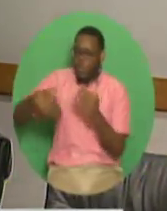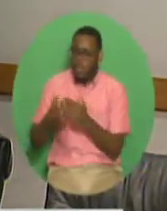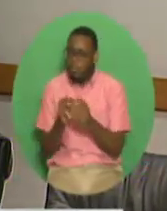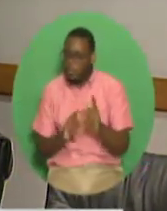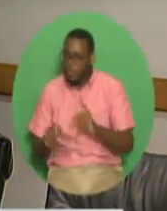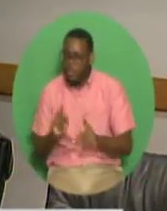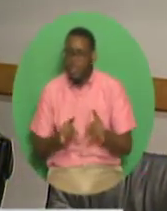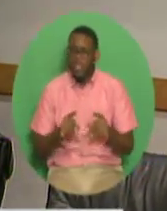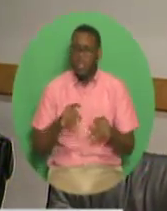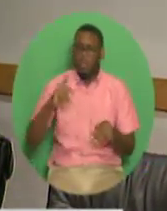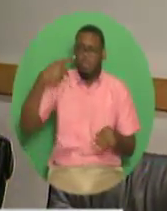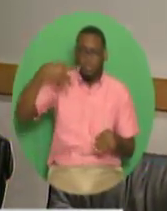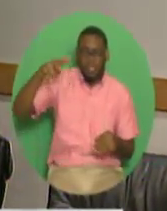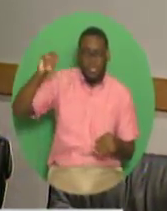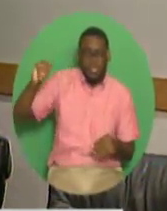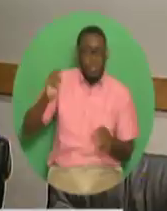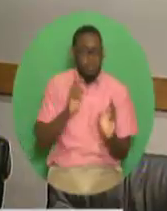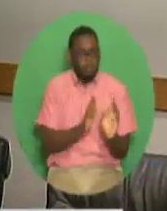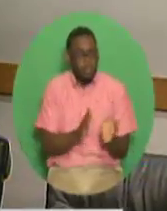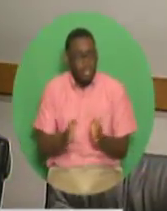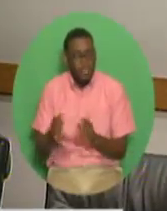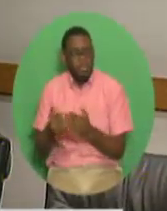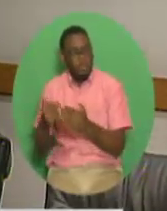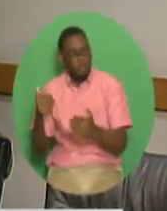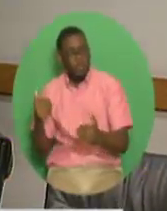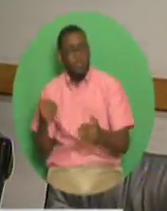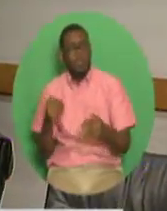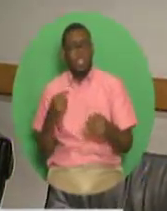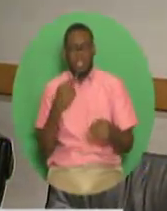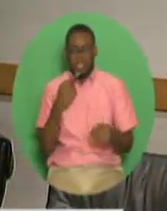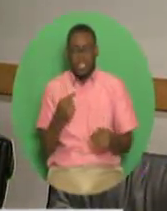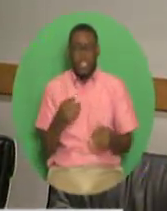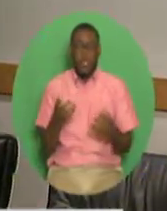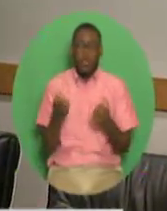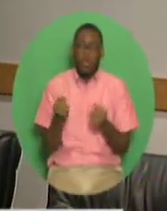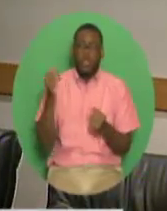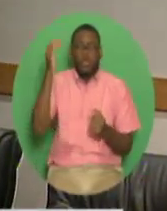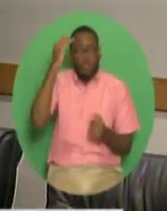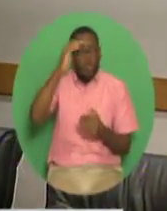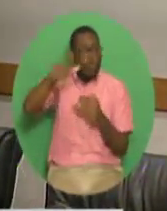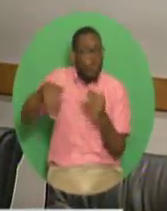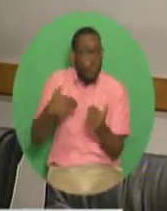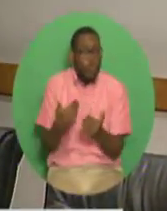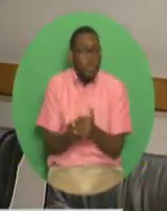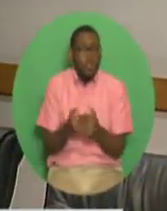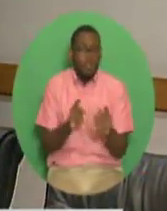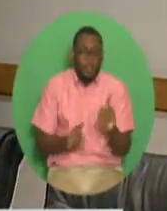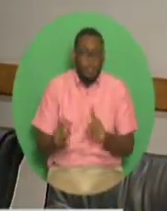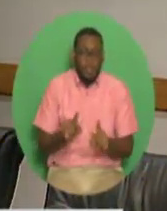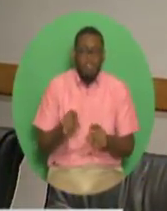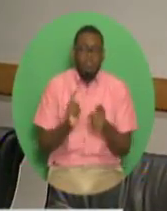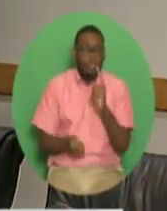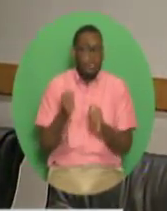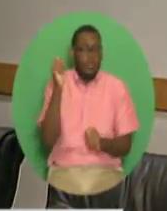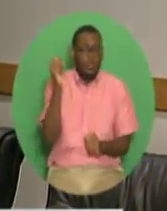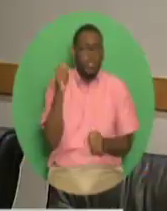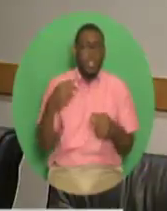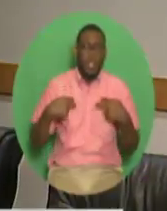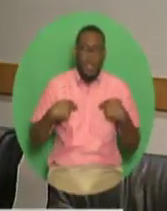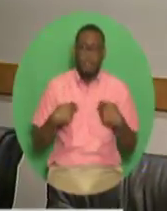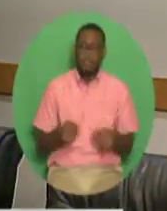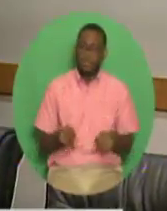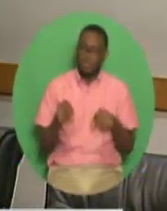It was something that he planned to ensure that all the stakeholders of Trinidad and Tobago have an opportunity and a chance to come out and